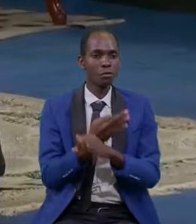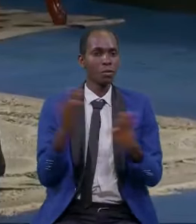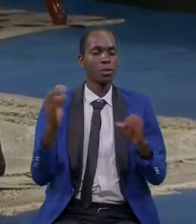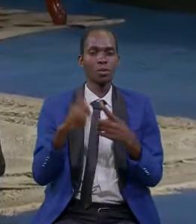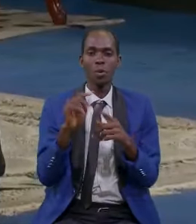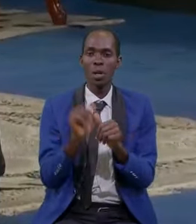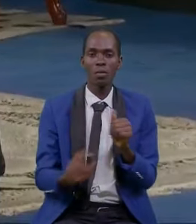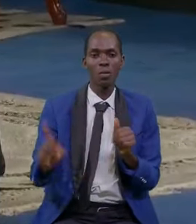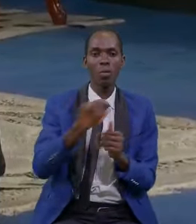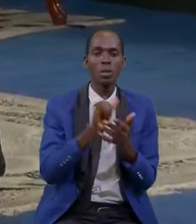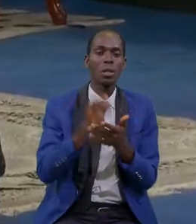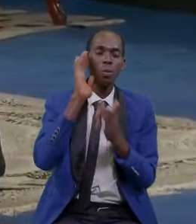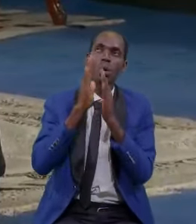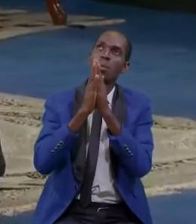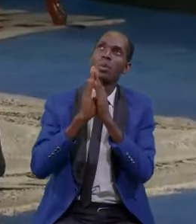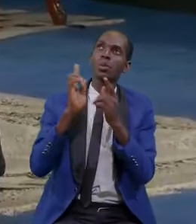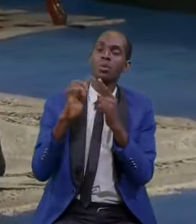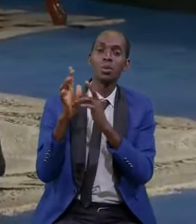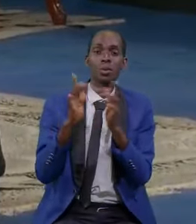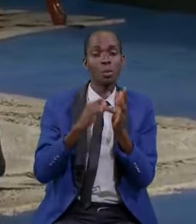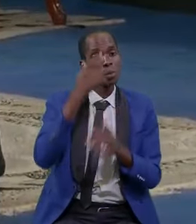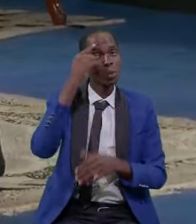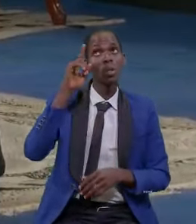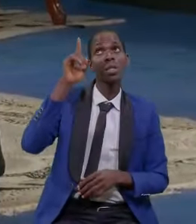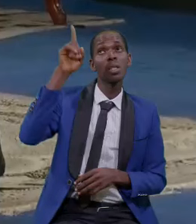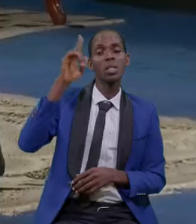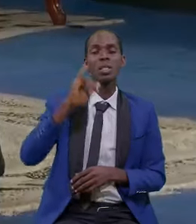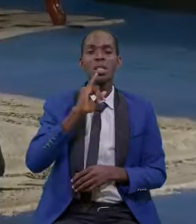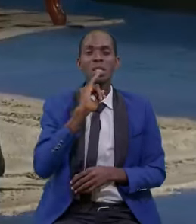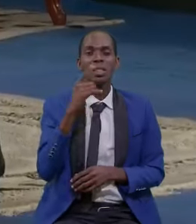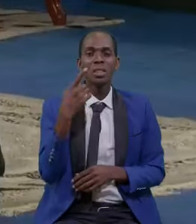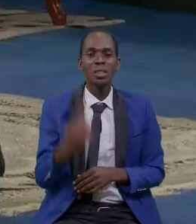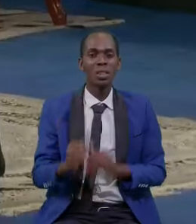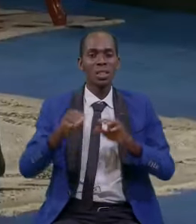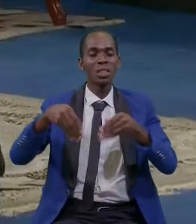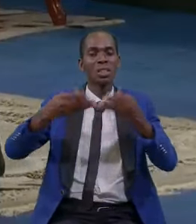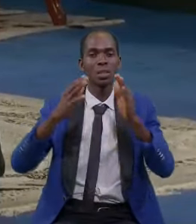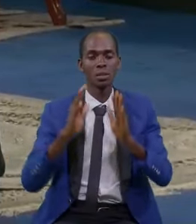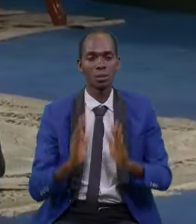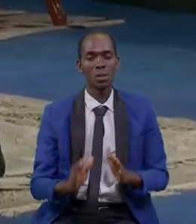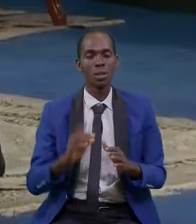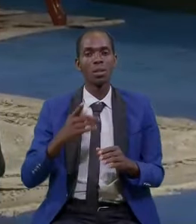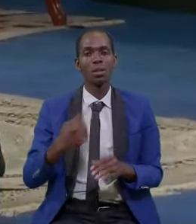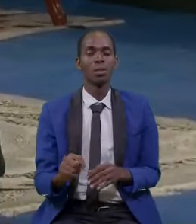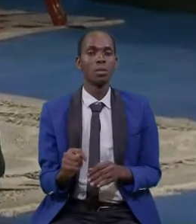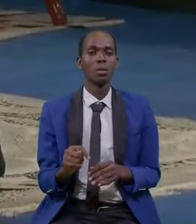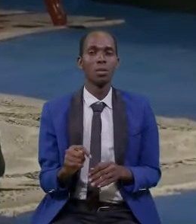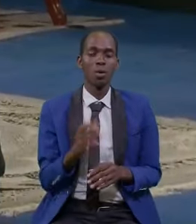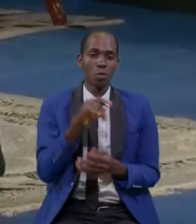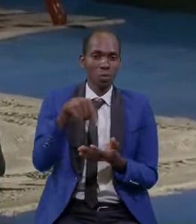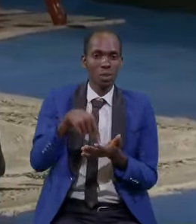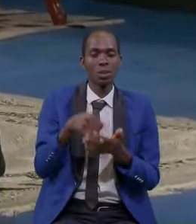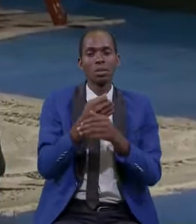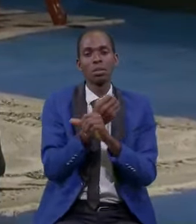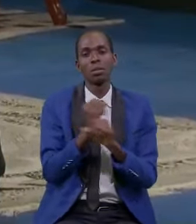him, because he is the very author and the giver of this salvation. Acts of the